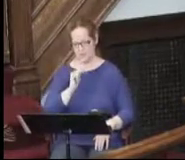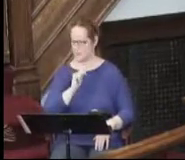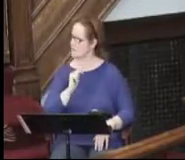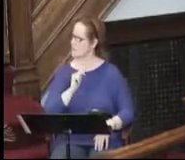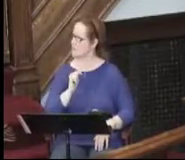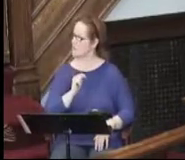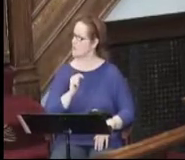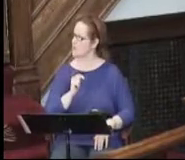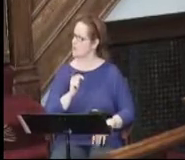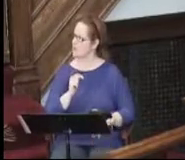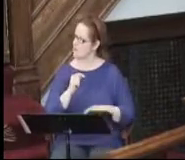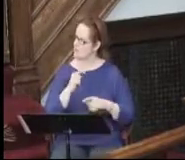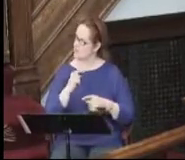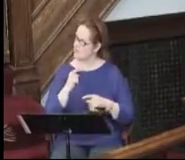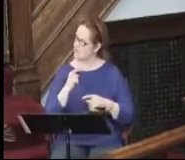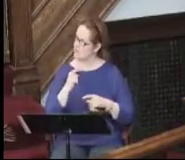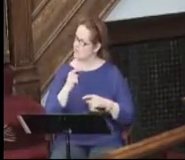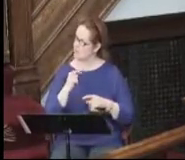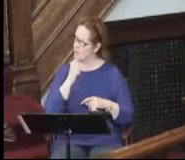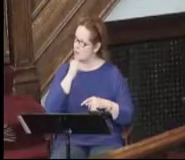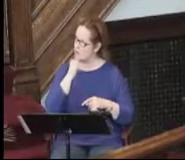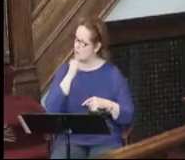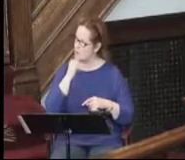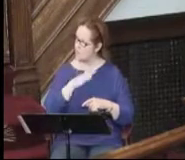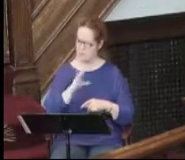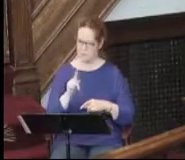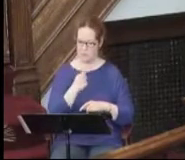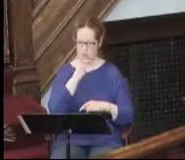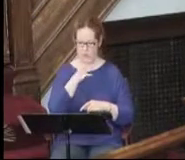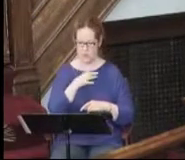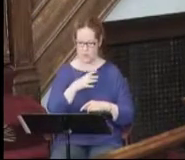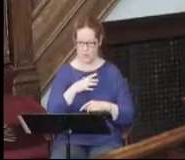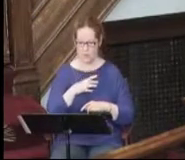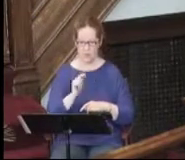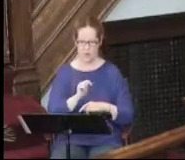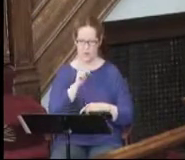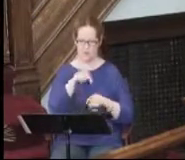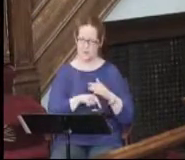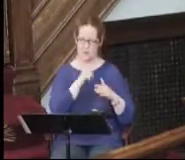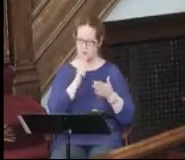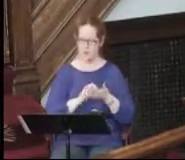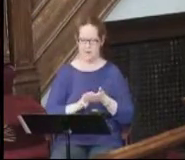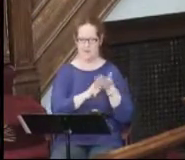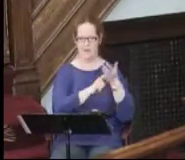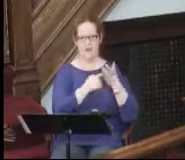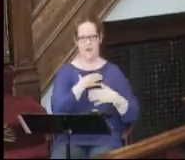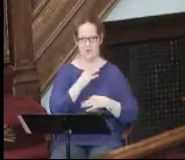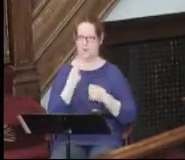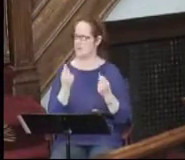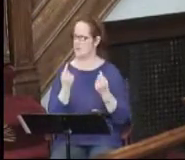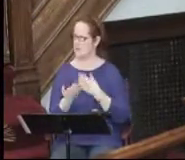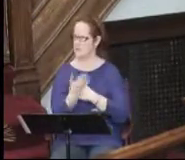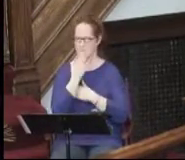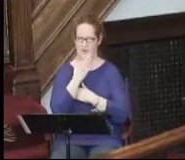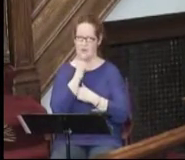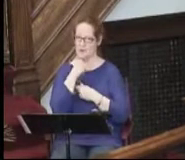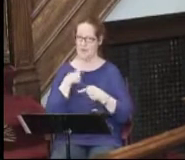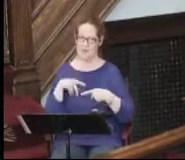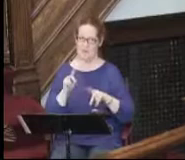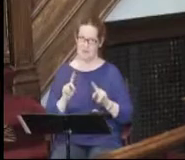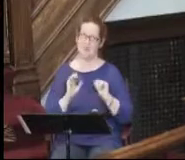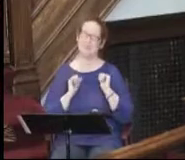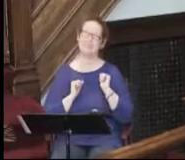very appropriate, and the women's only washroom downstairs was not. And so I'm going to do something this morning that I don't have permission for,